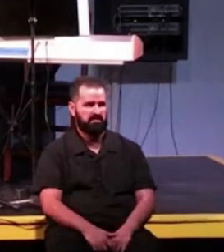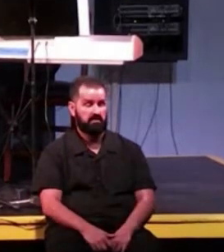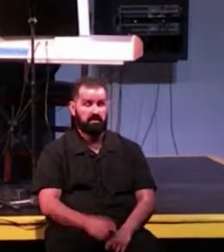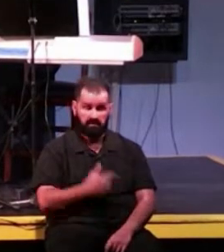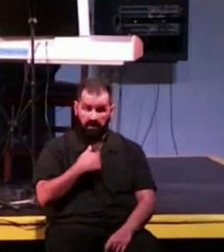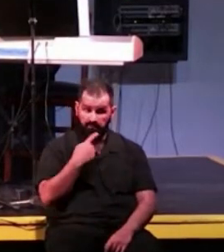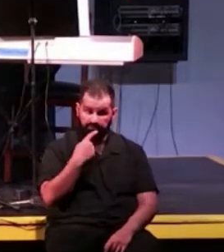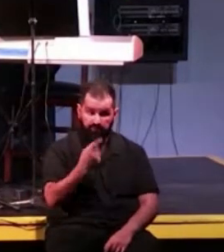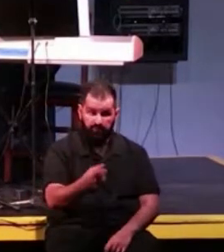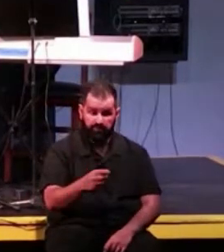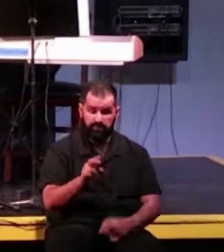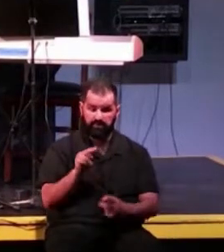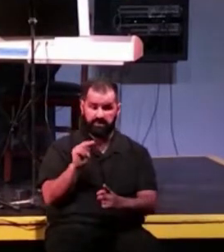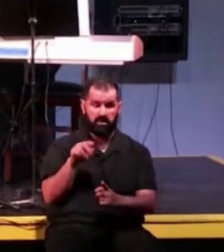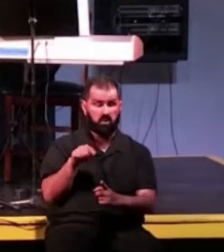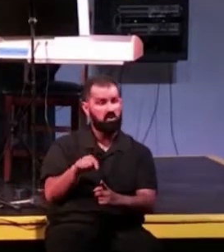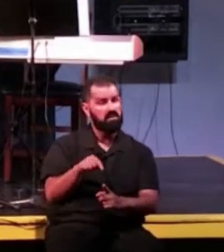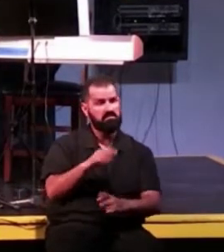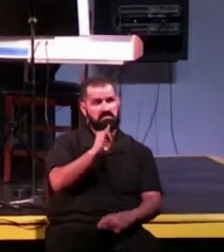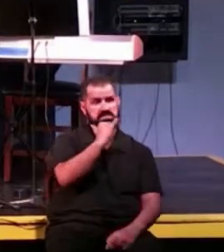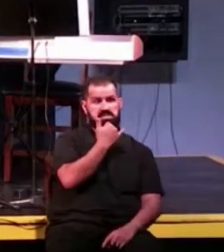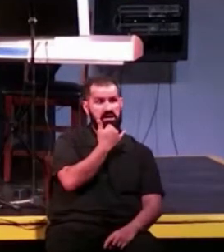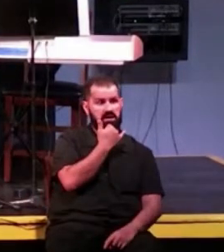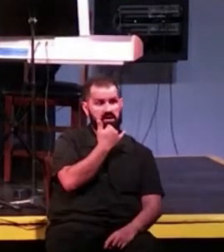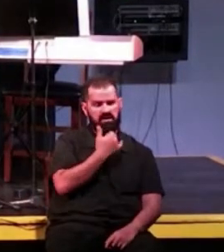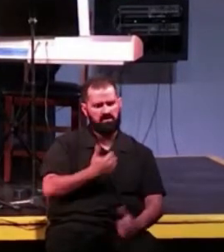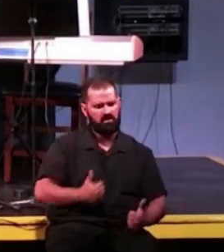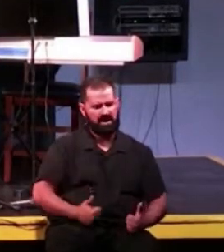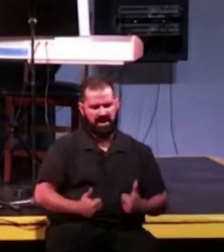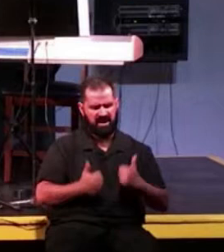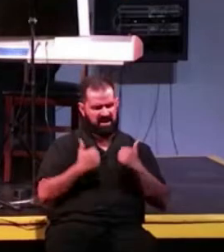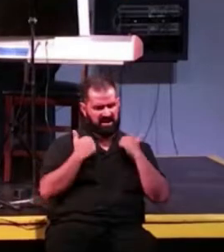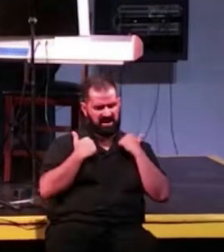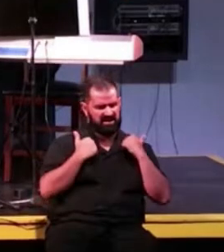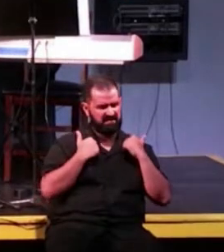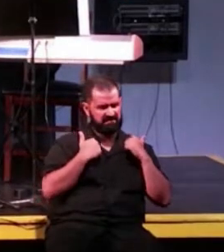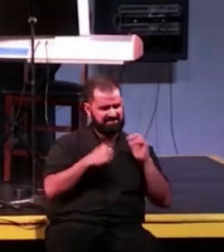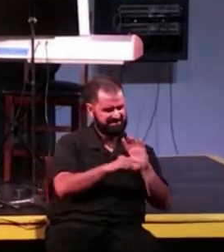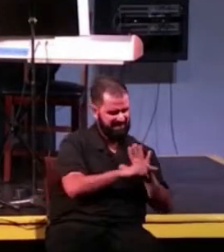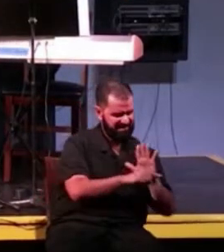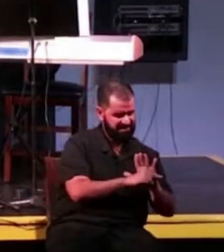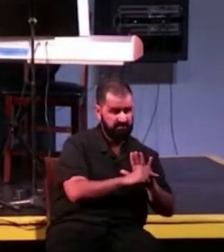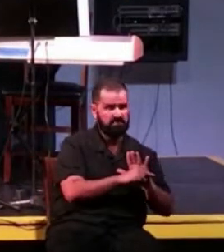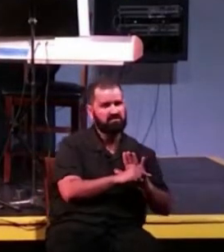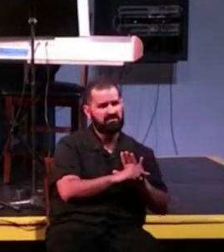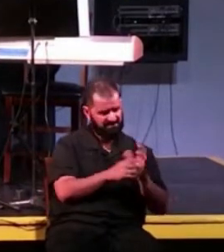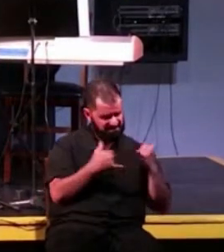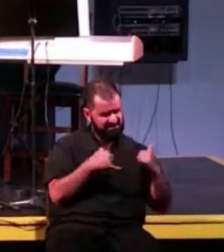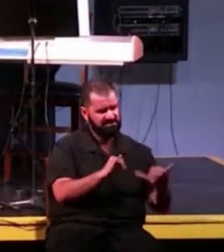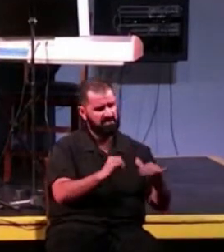And I'll tell you, Naomi made a mistake. When life is not pleasant, don't you stop being pleasant.